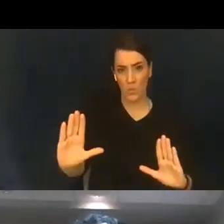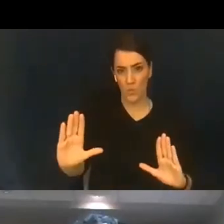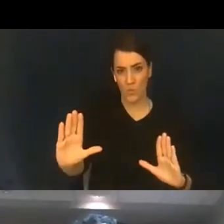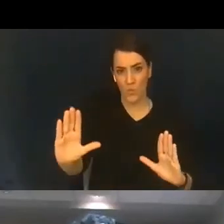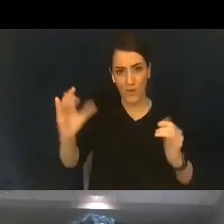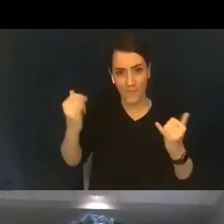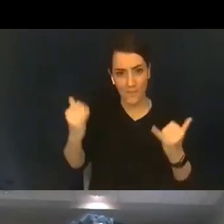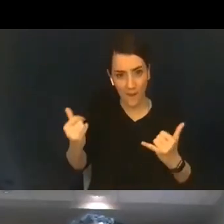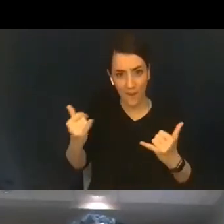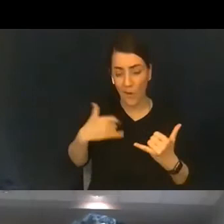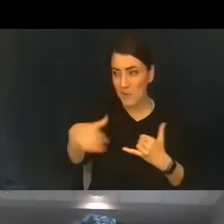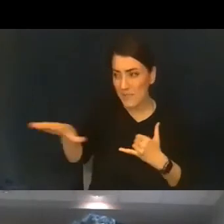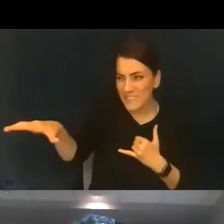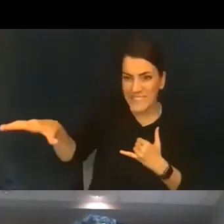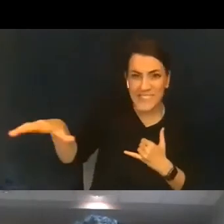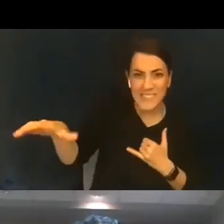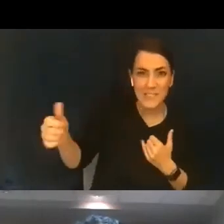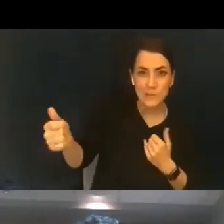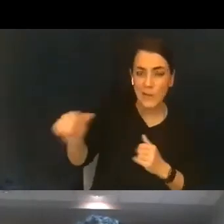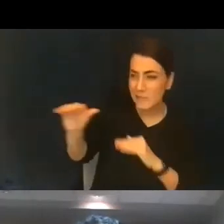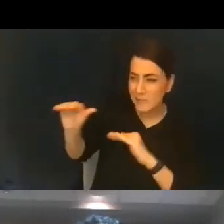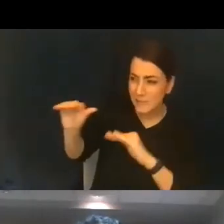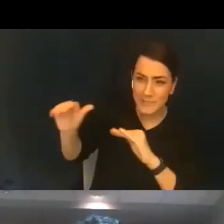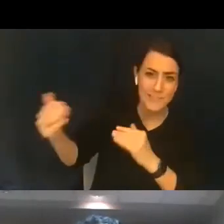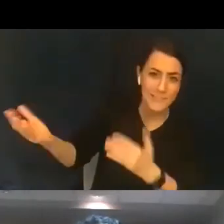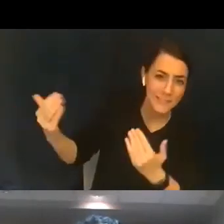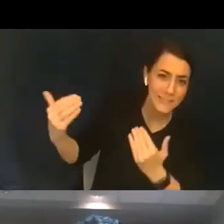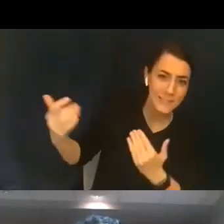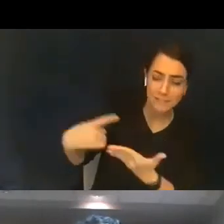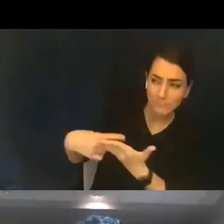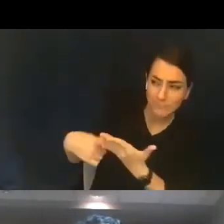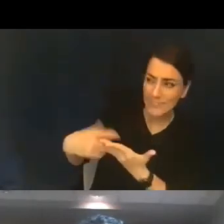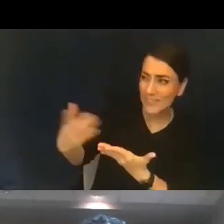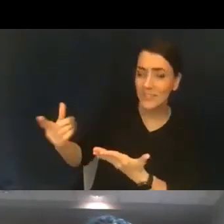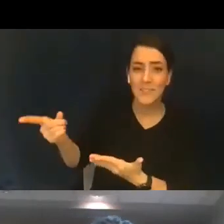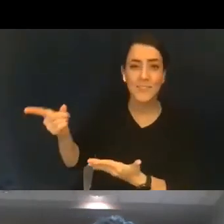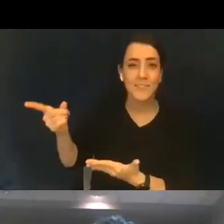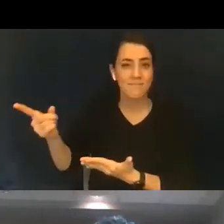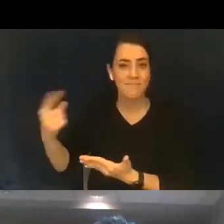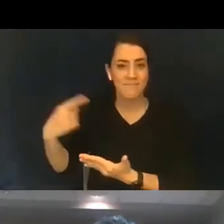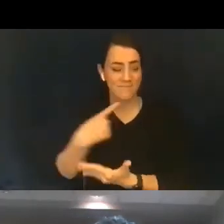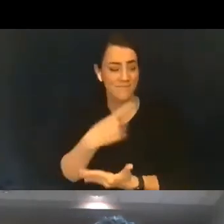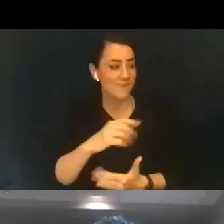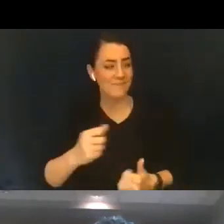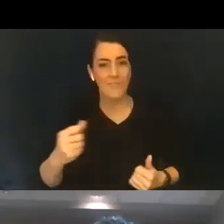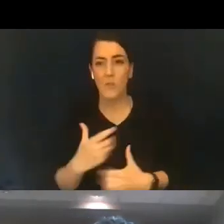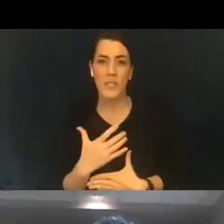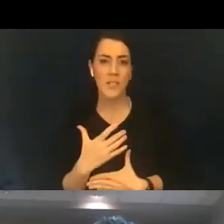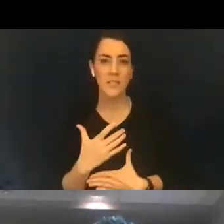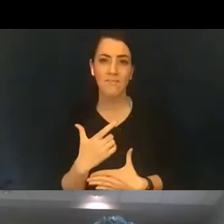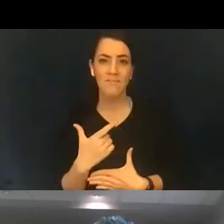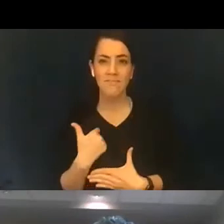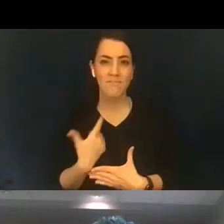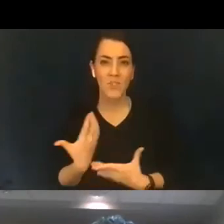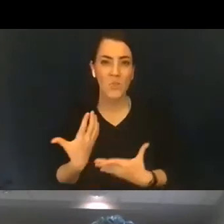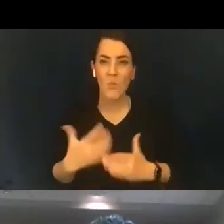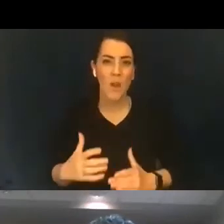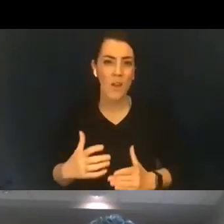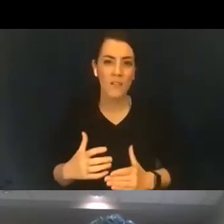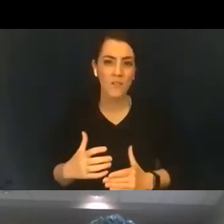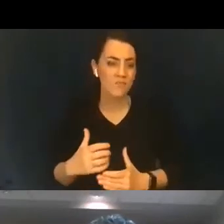resurface those moments in life, and a pain so deep where they